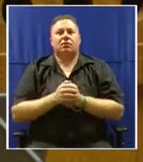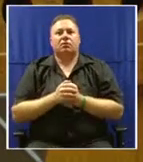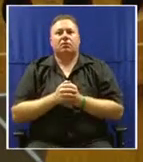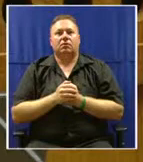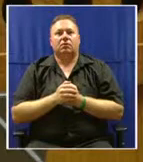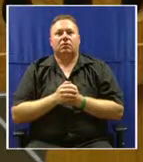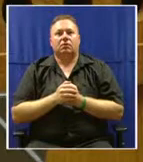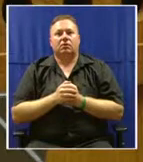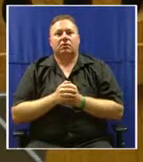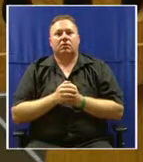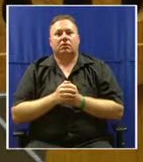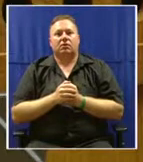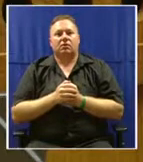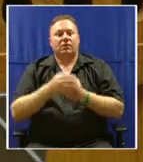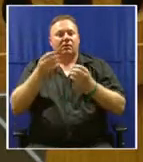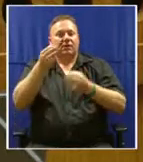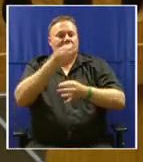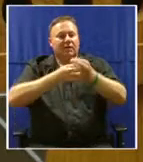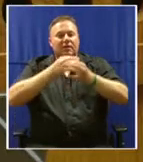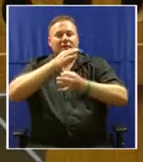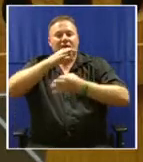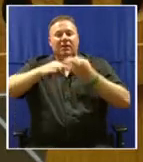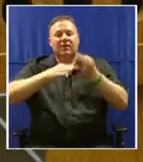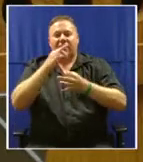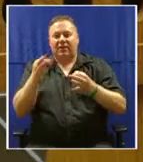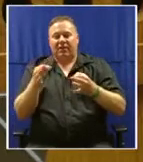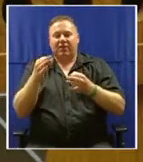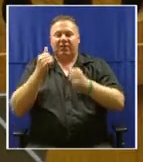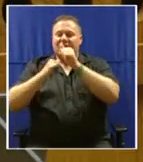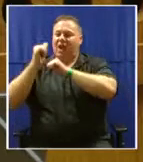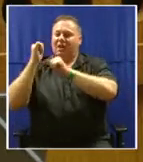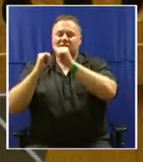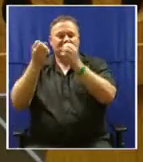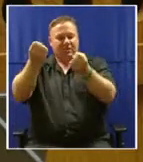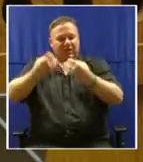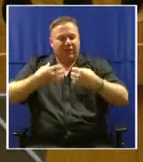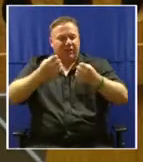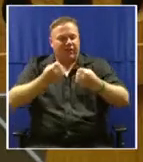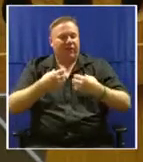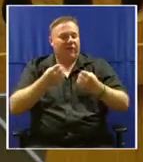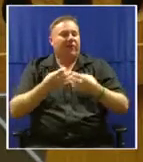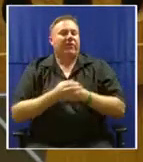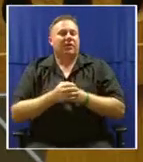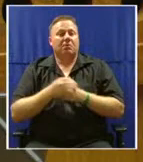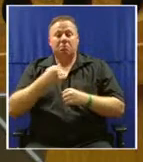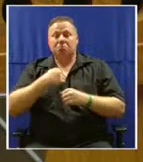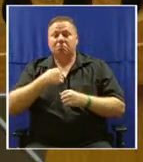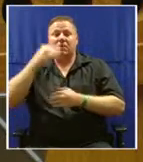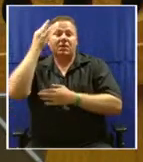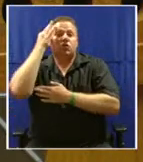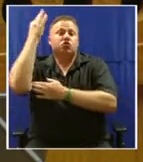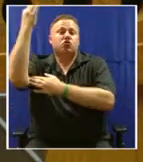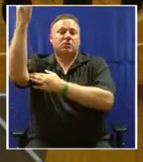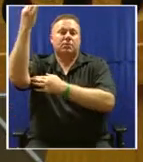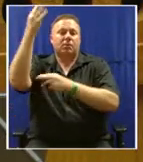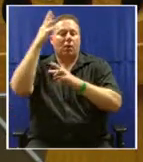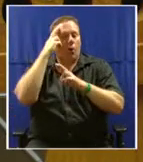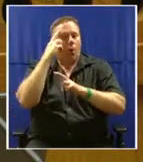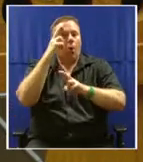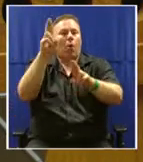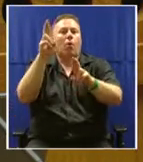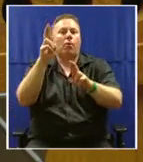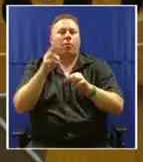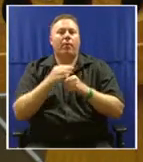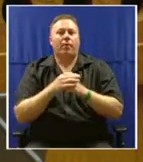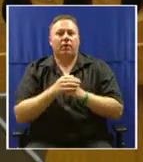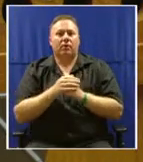the gifts that my ancestors gave. I am the dream and the hope of the